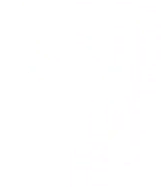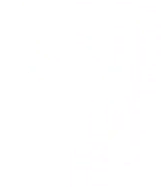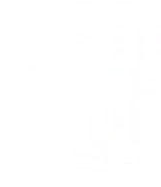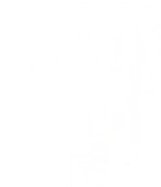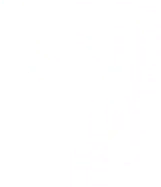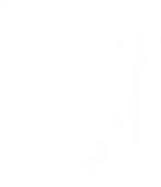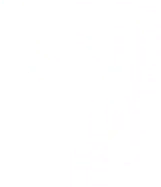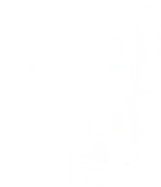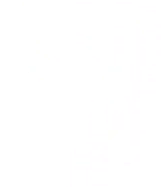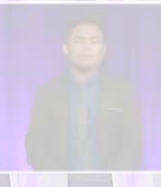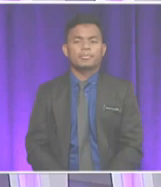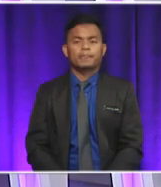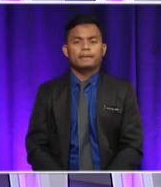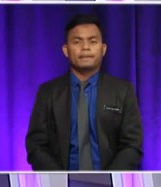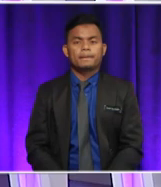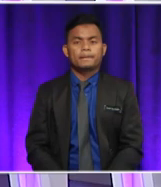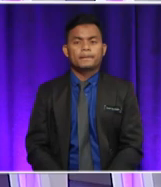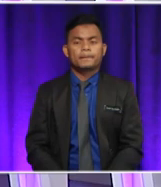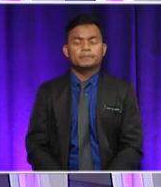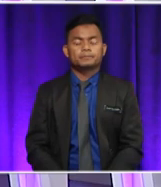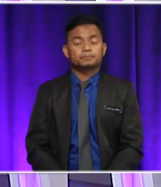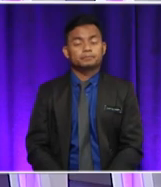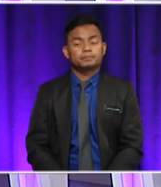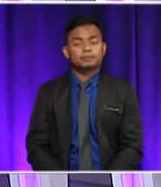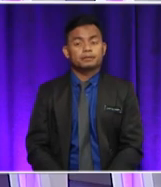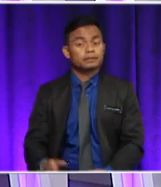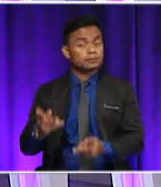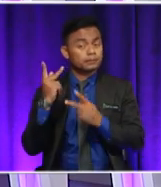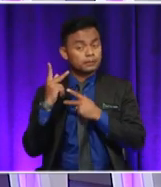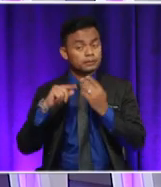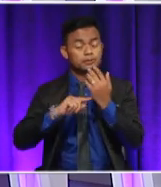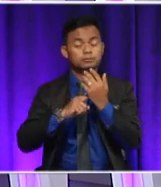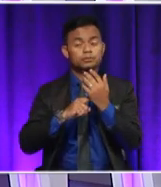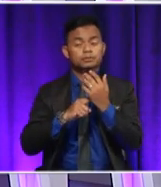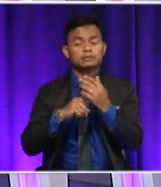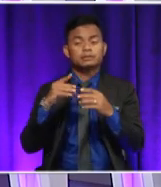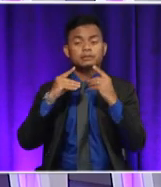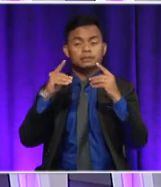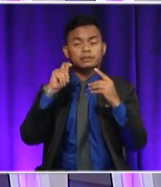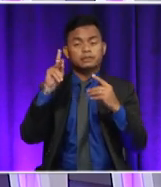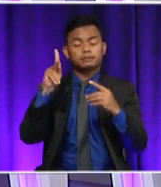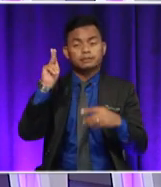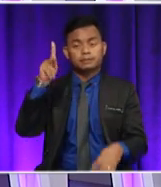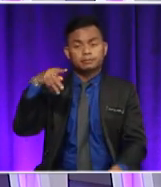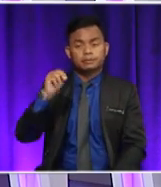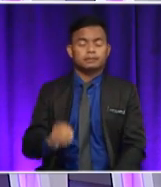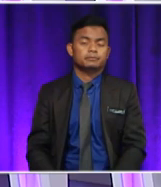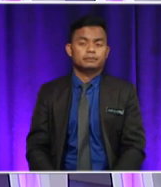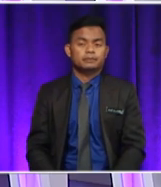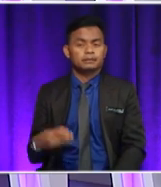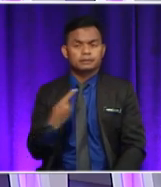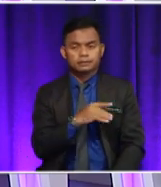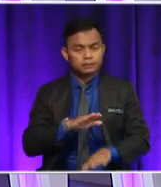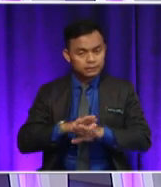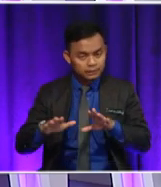DidikTV KPM. And welcome back to DidikTV KPM. So now we're back here. We're not travelling